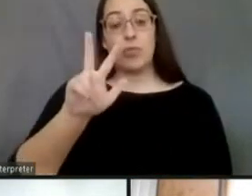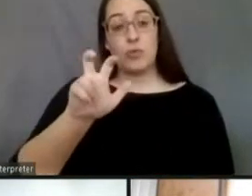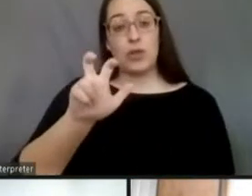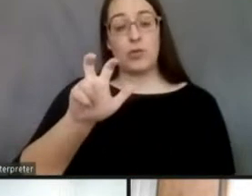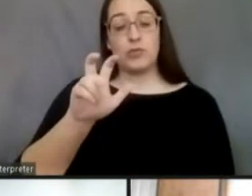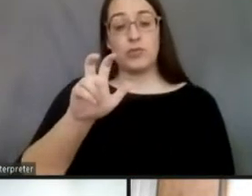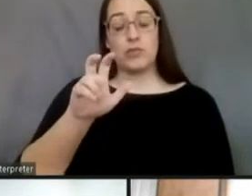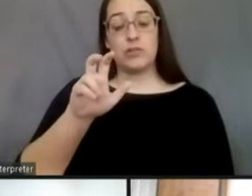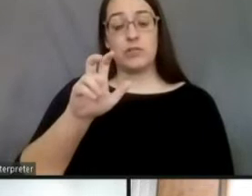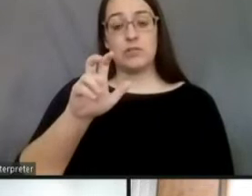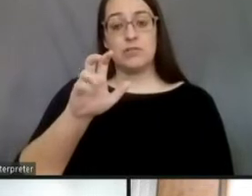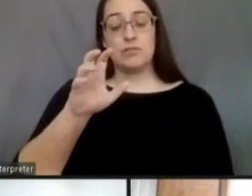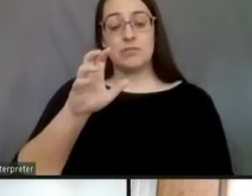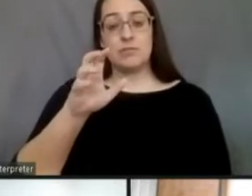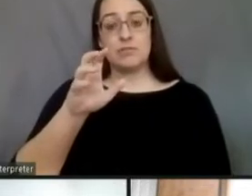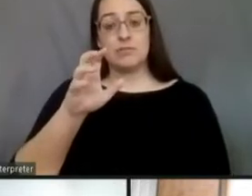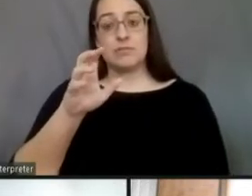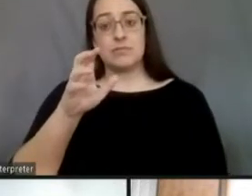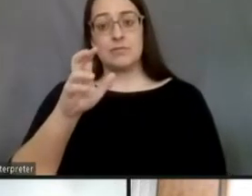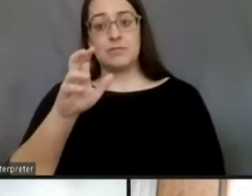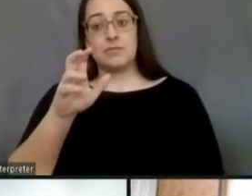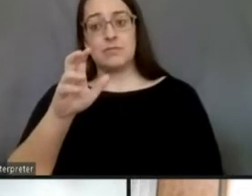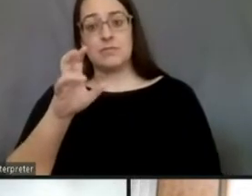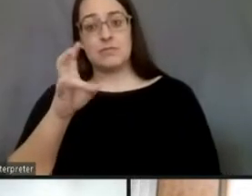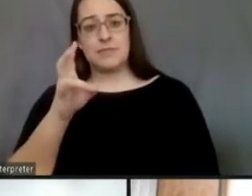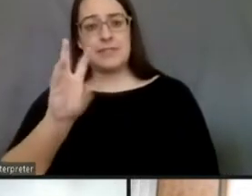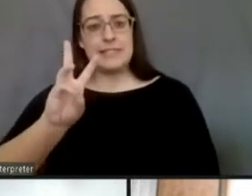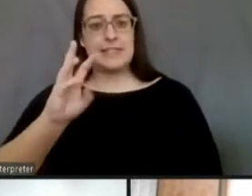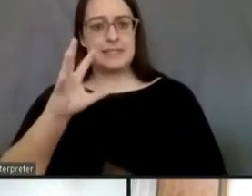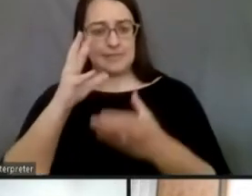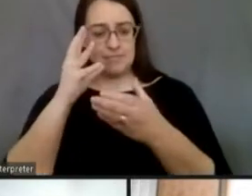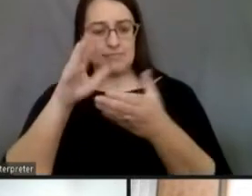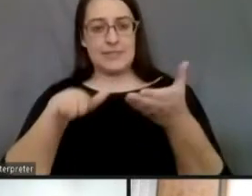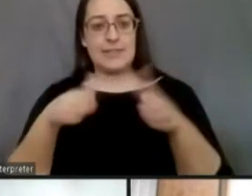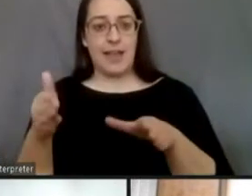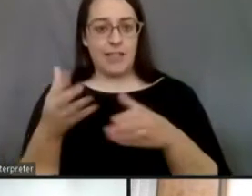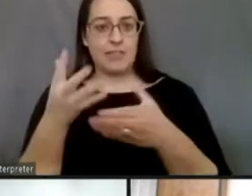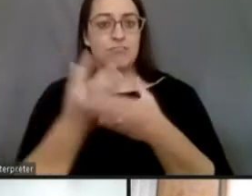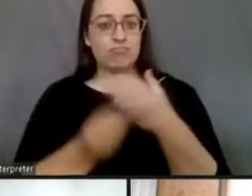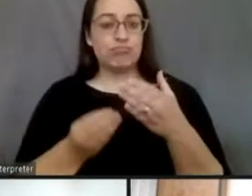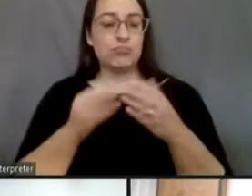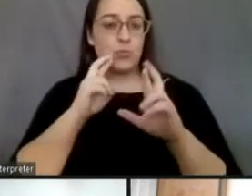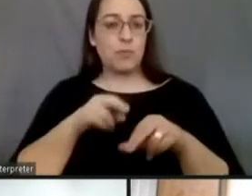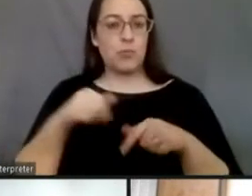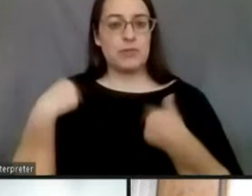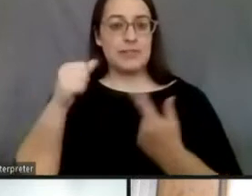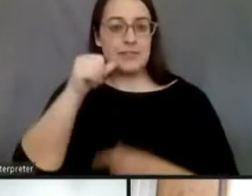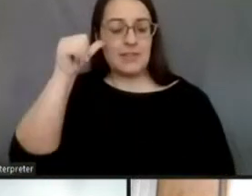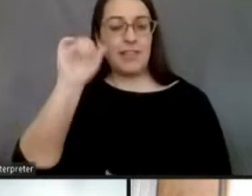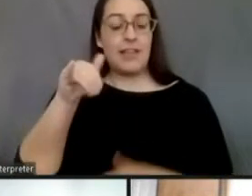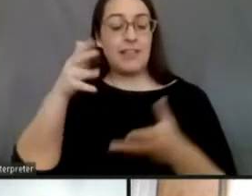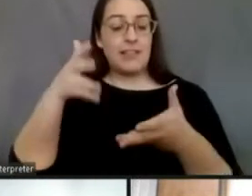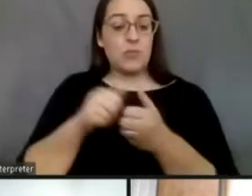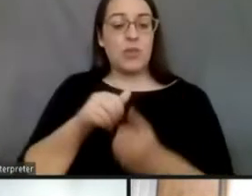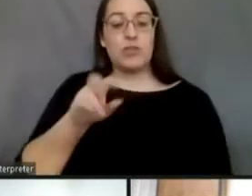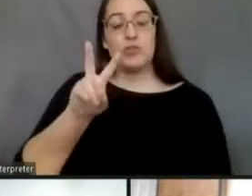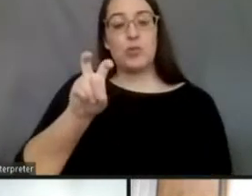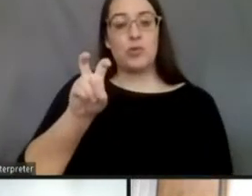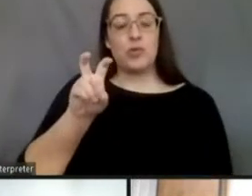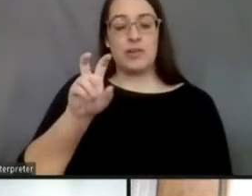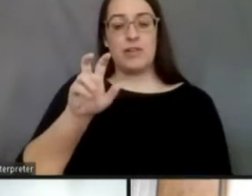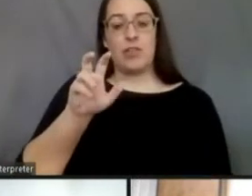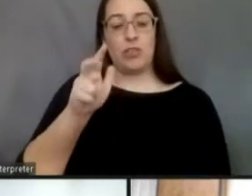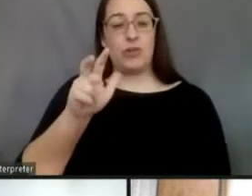136 deaths to report as of yesterday. That leaves us with 236 active cases. At the